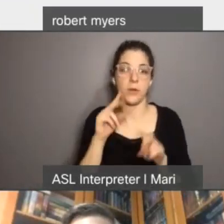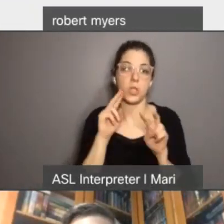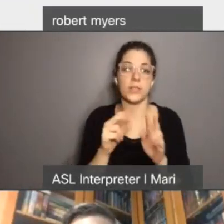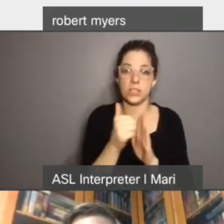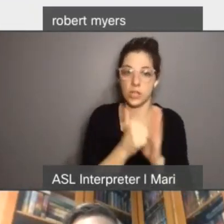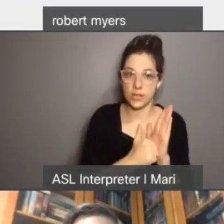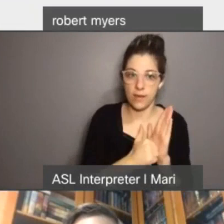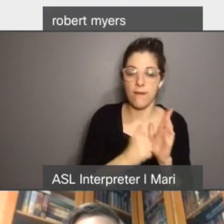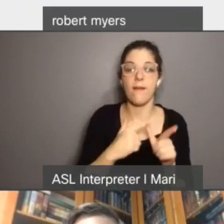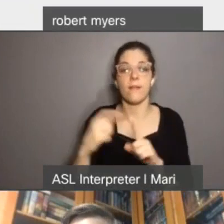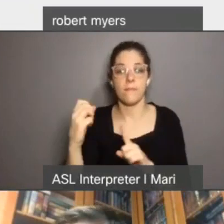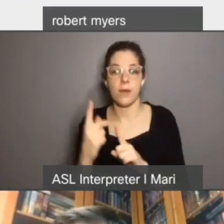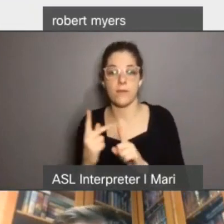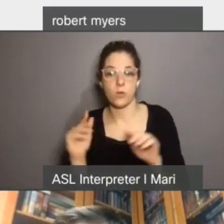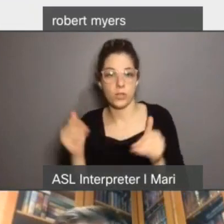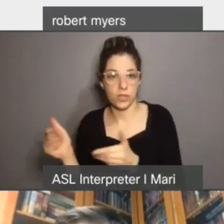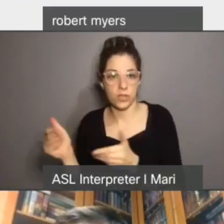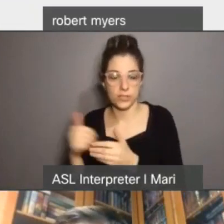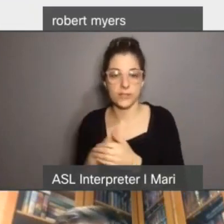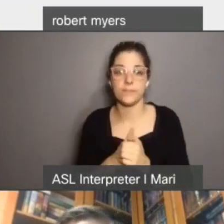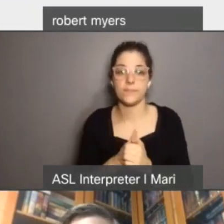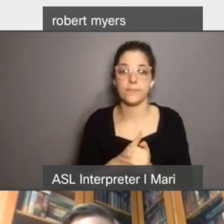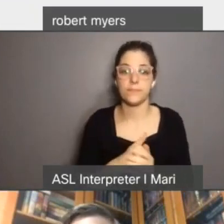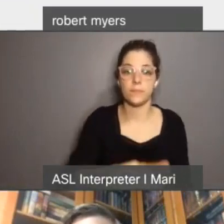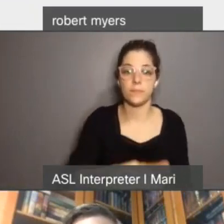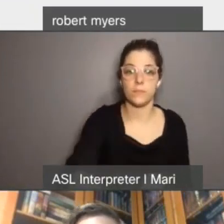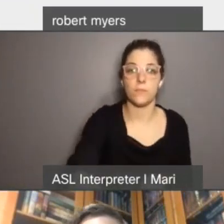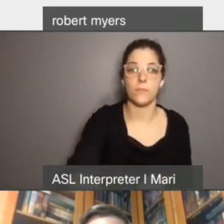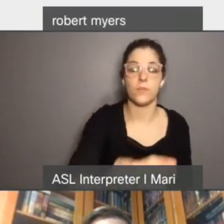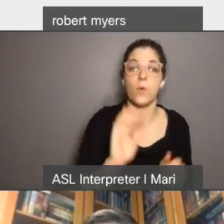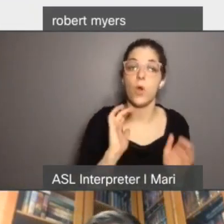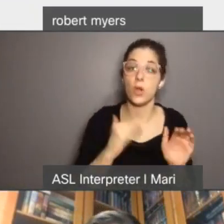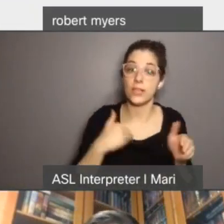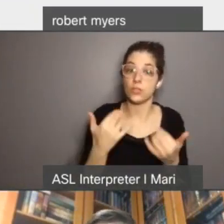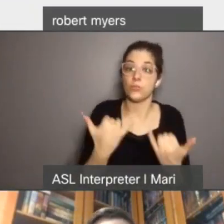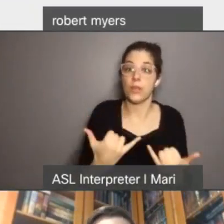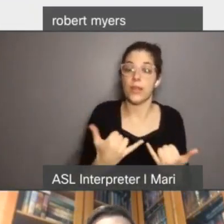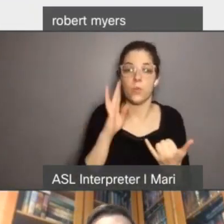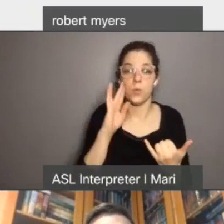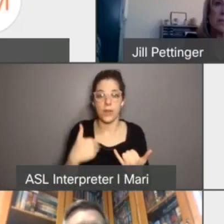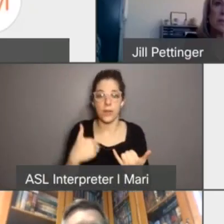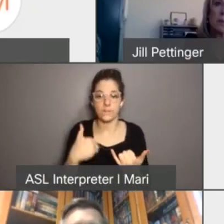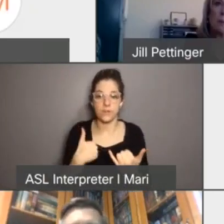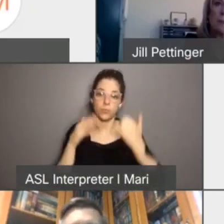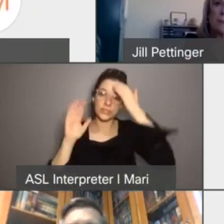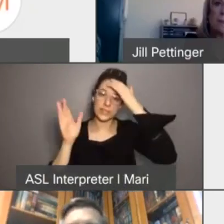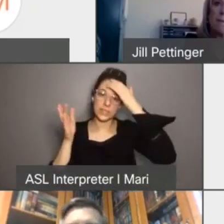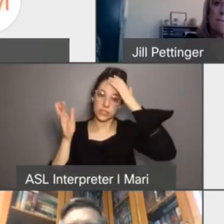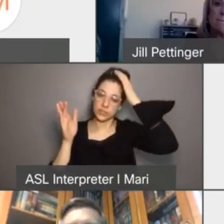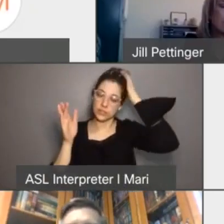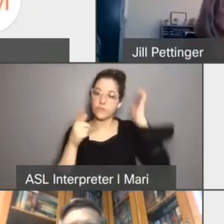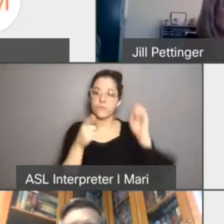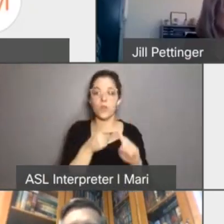we'll come back to do introductions. So after our introductions today, we will have a presentation